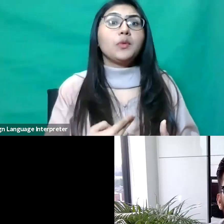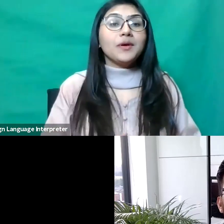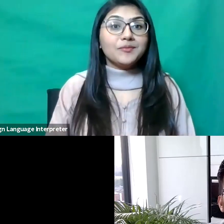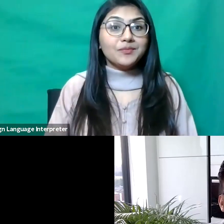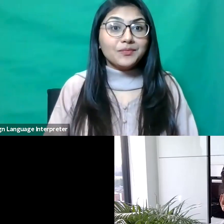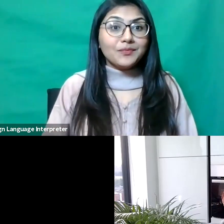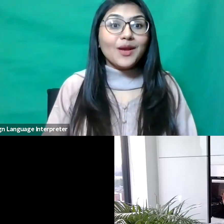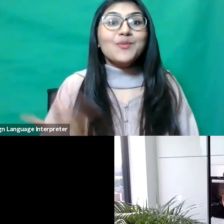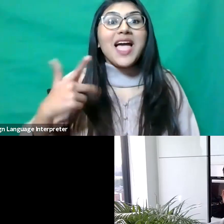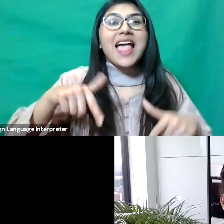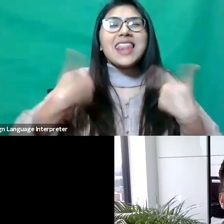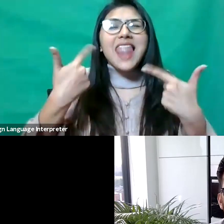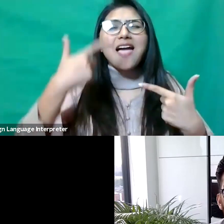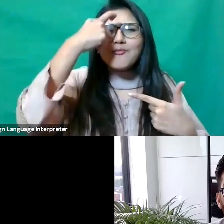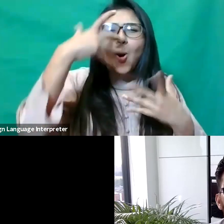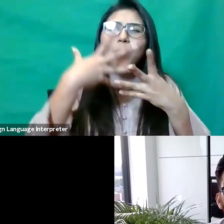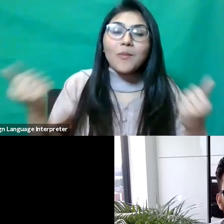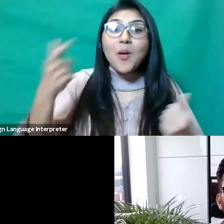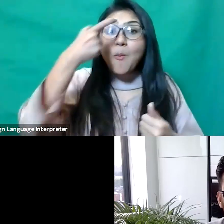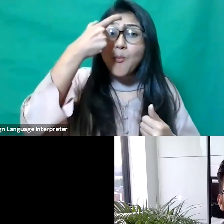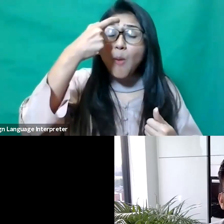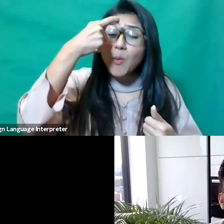in your life. I mean, you want to solve these